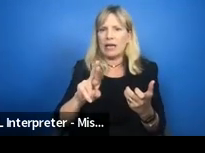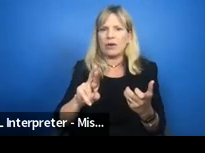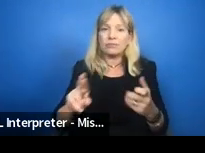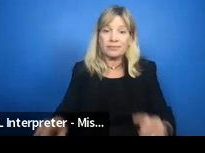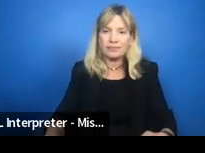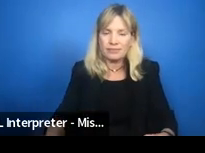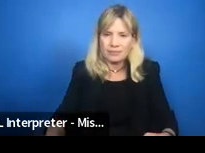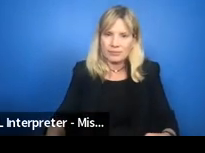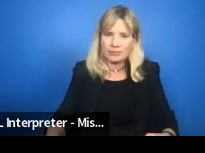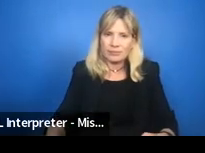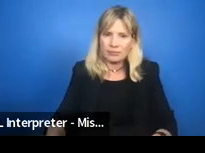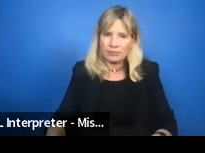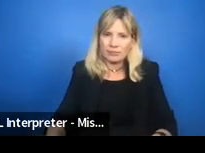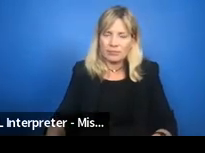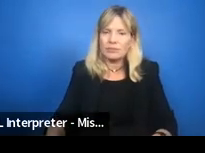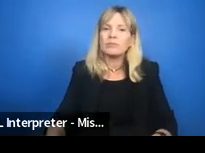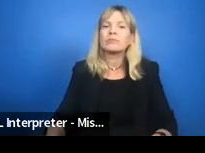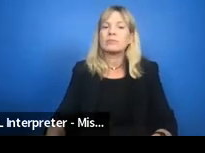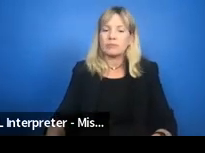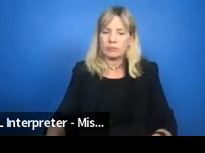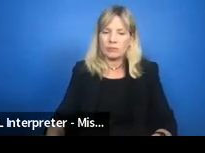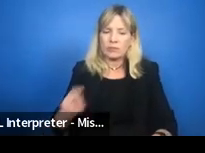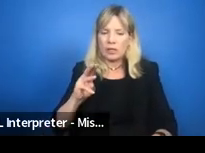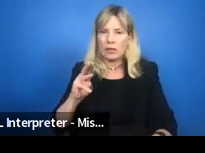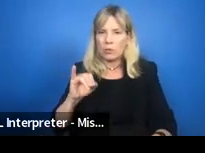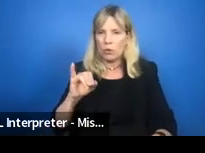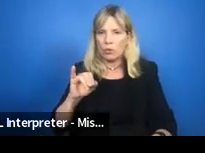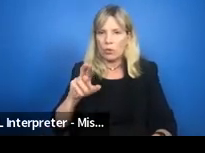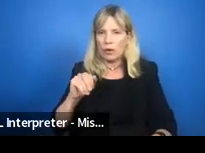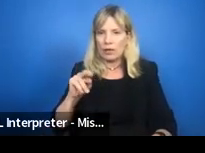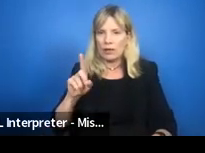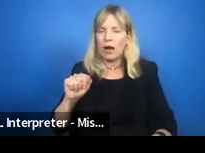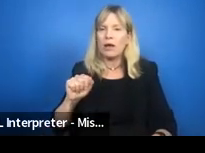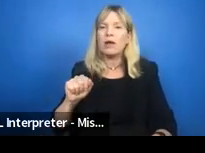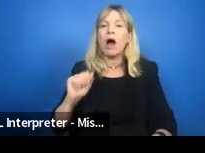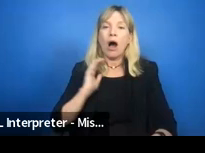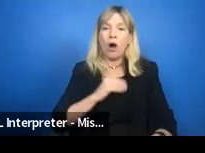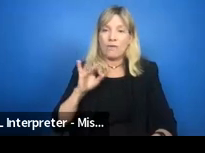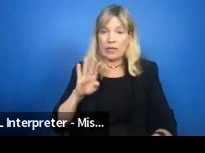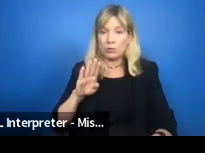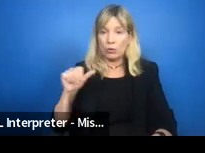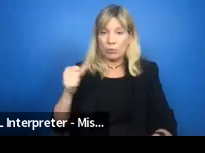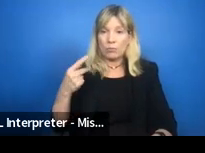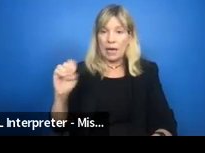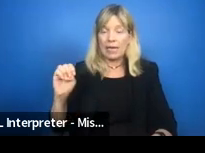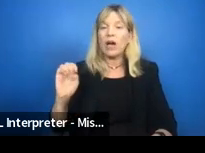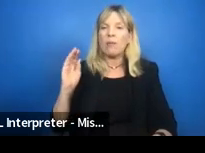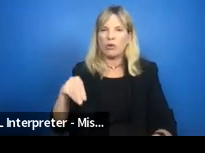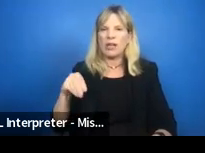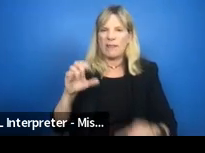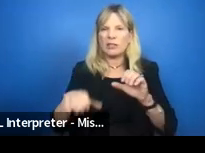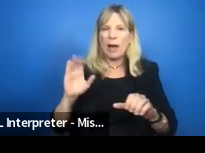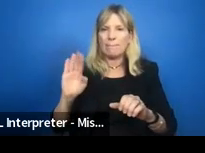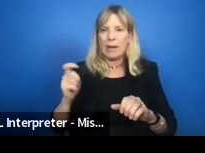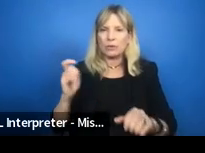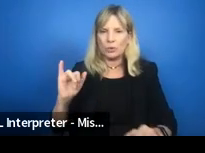program. I also included our Facebook page in the chat box. Thanks, Our- Jessica.